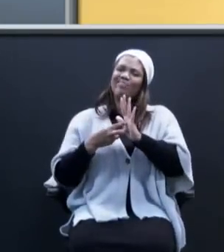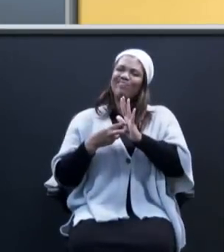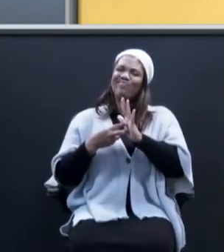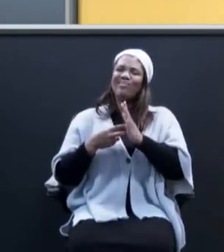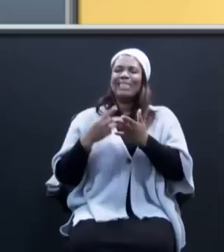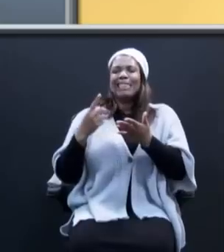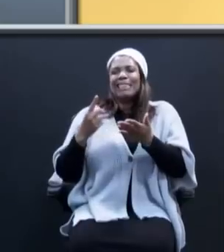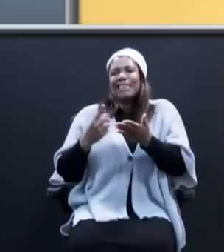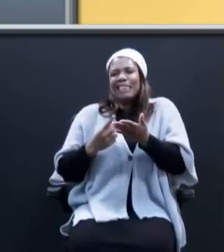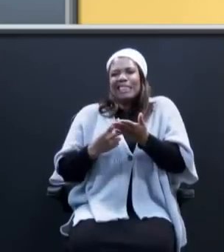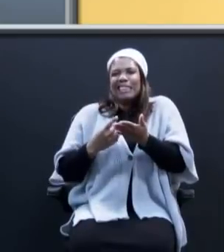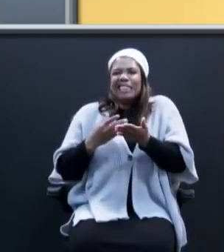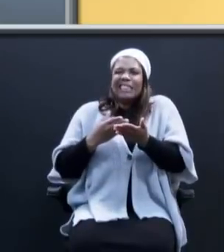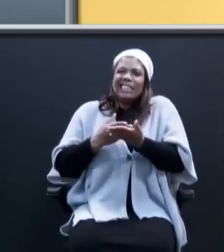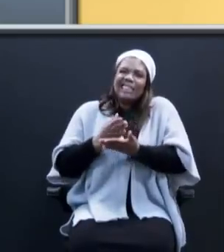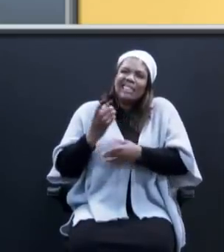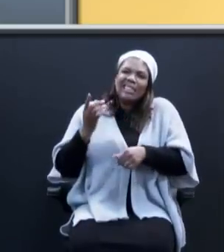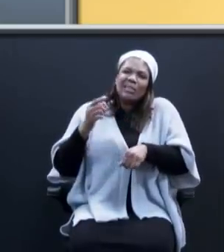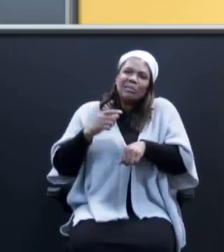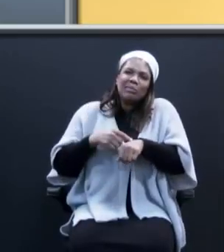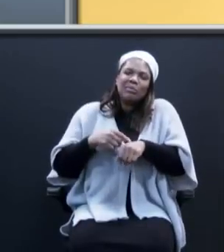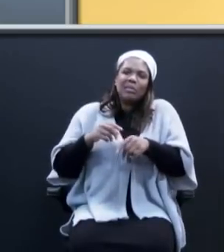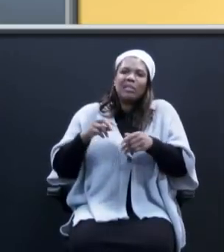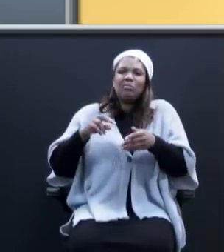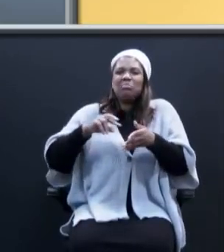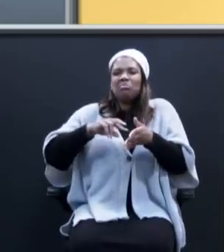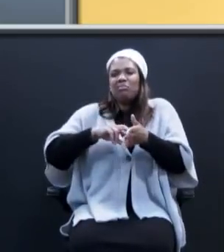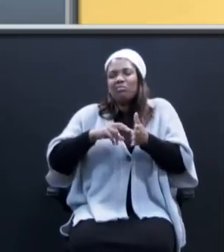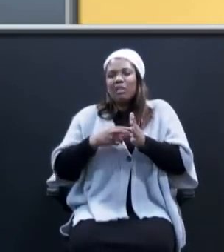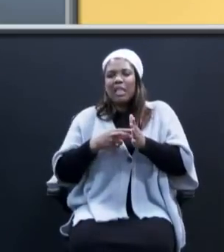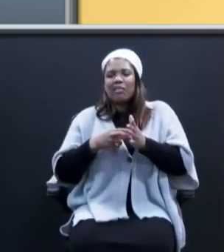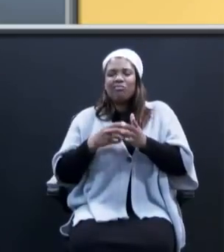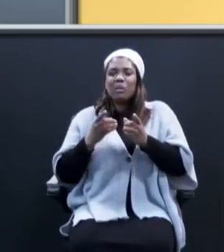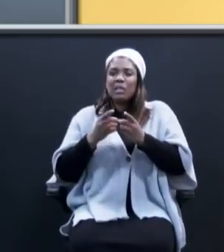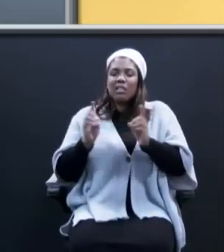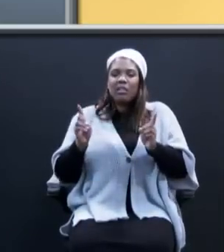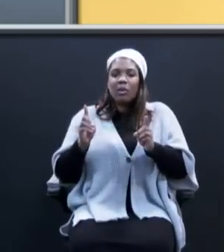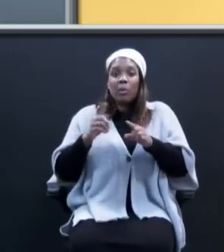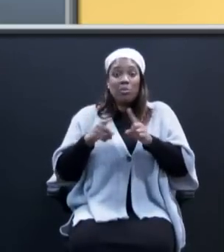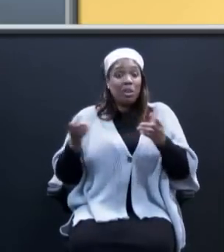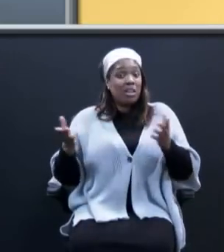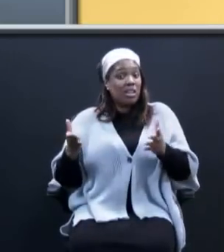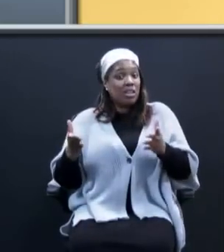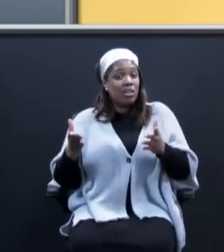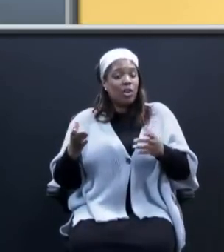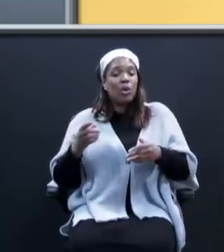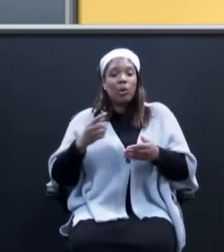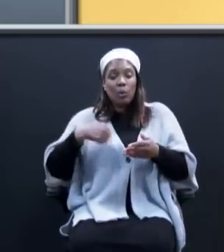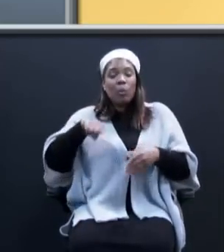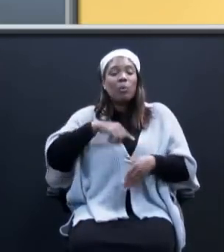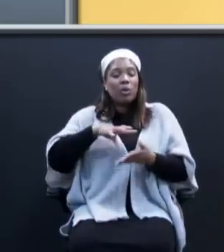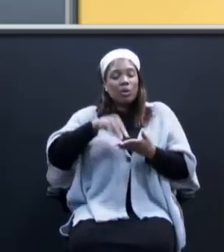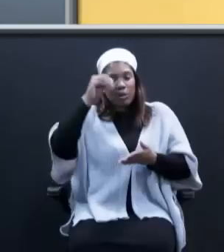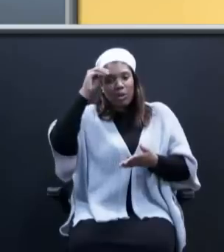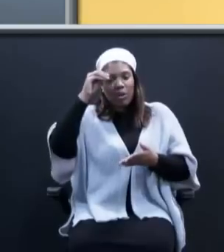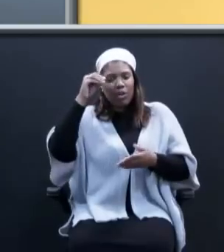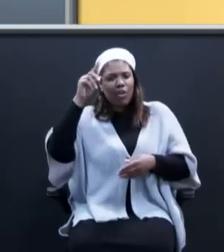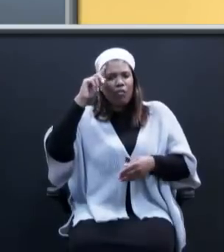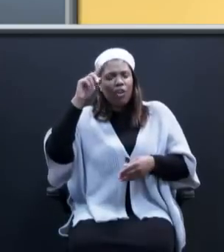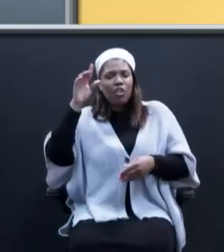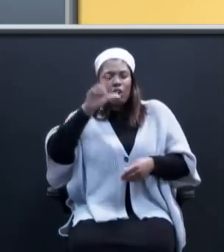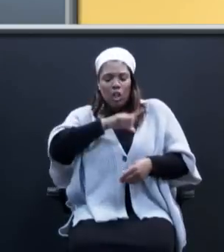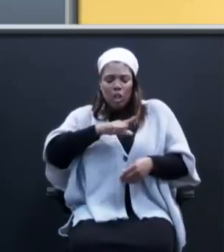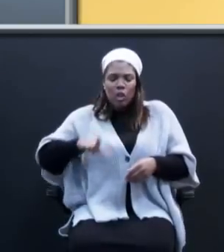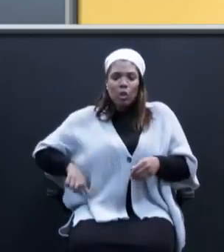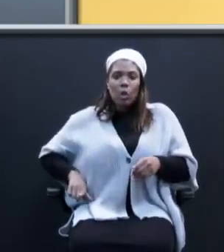Bible where, you know, that must be a hidden meaning. I said, what does it say? Keep reading. For I will pass through the land of